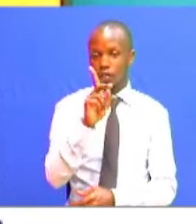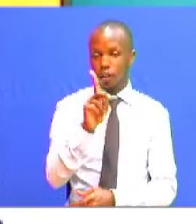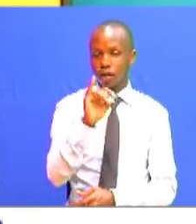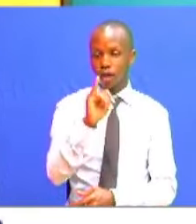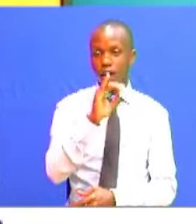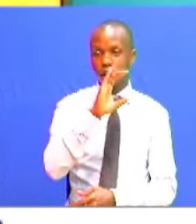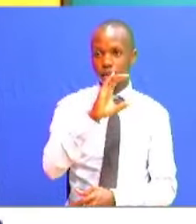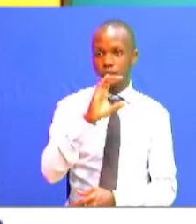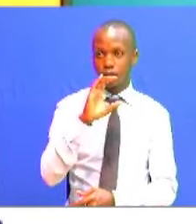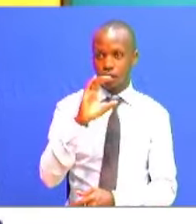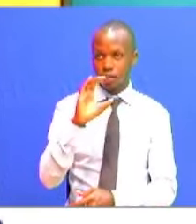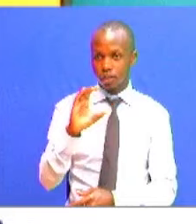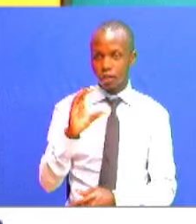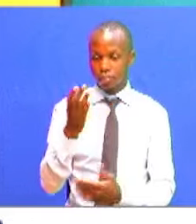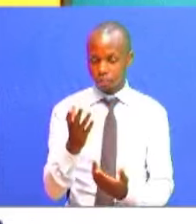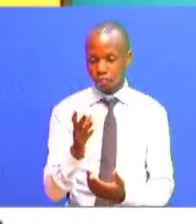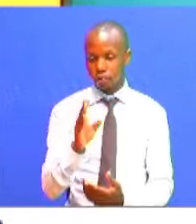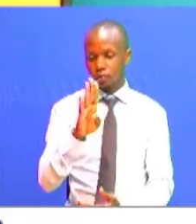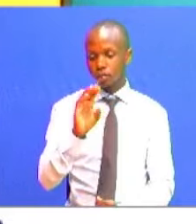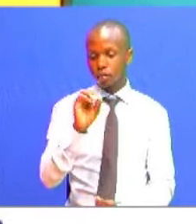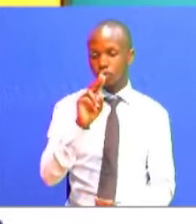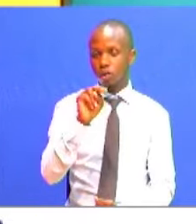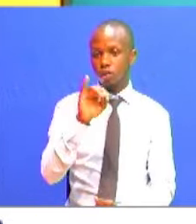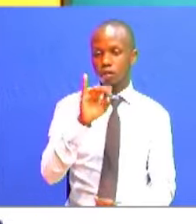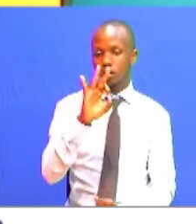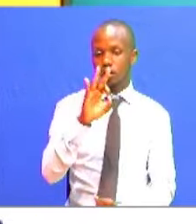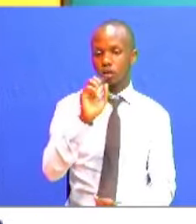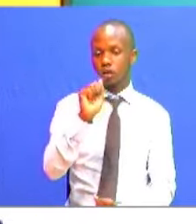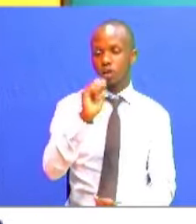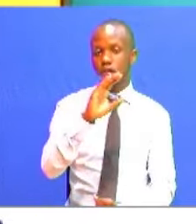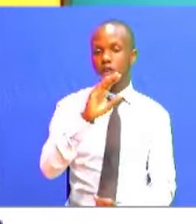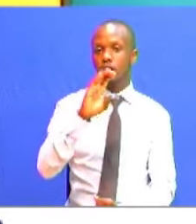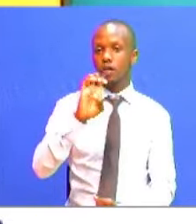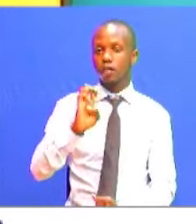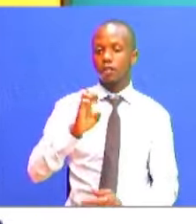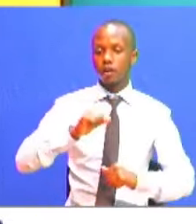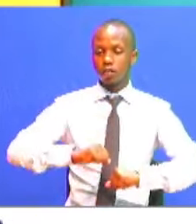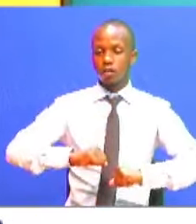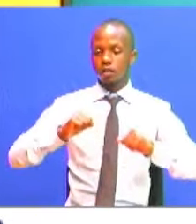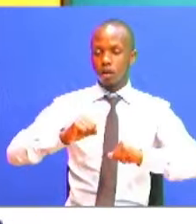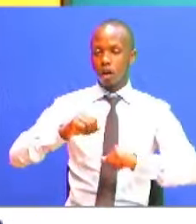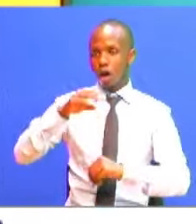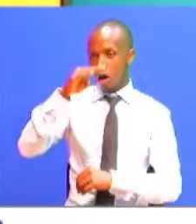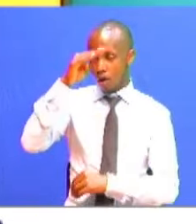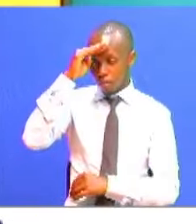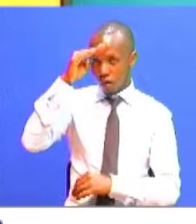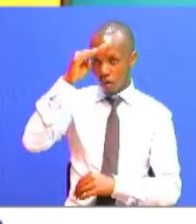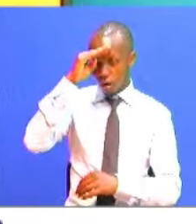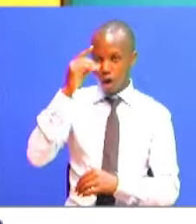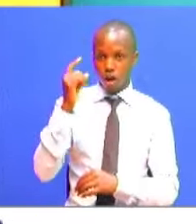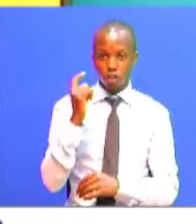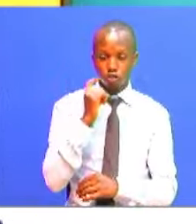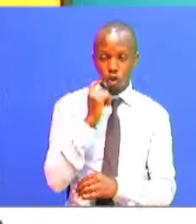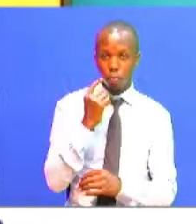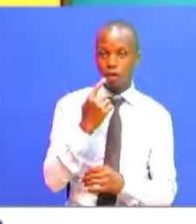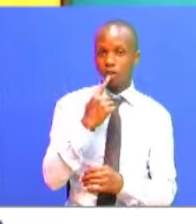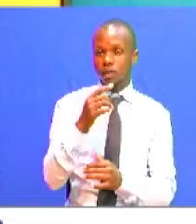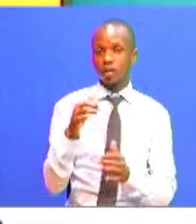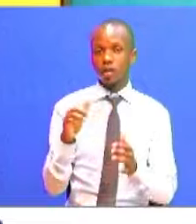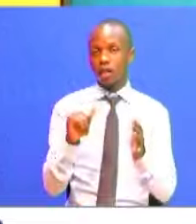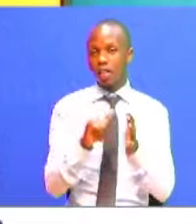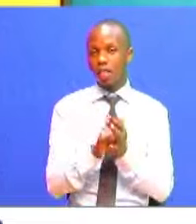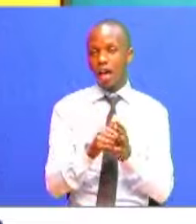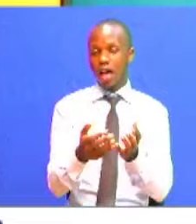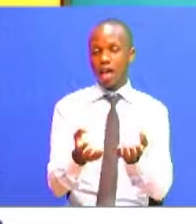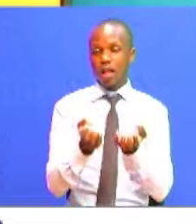Nairobi, Mr. Boniface Gachoka, the Secretary General of the Bar, Hotel and Liquor Traders Association, emphasized the urgent need